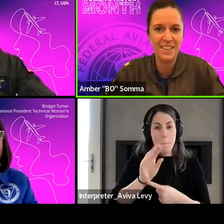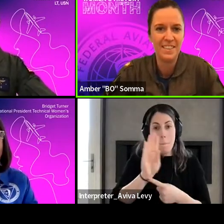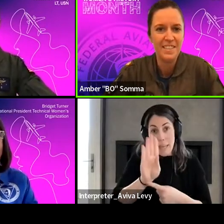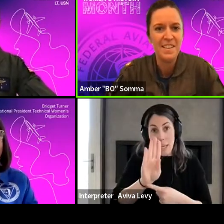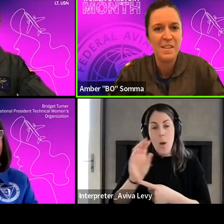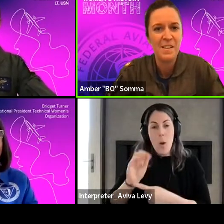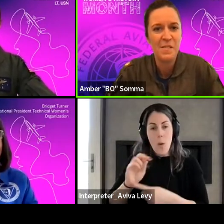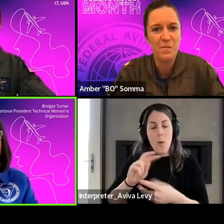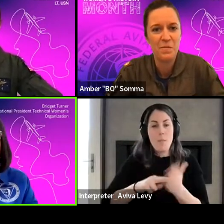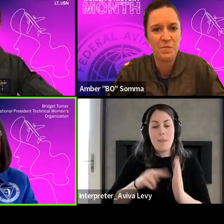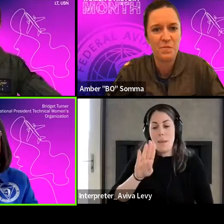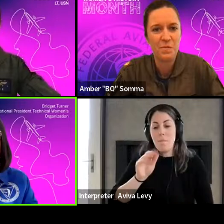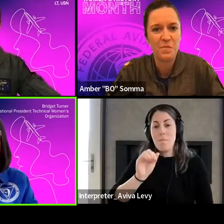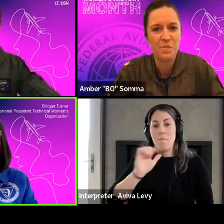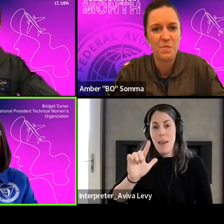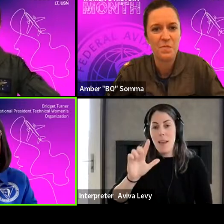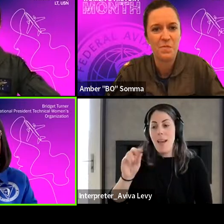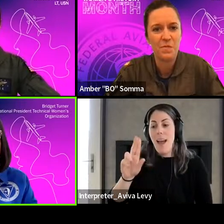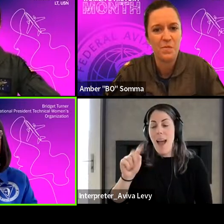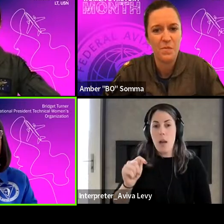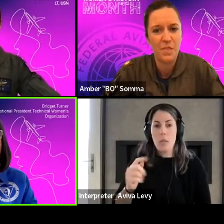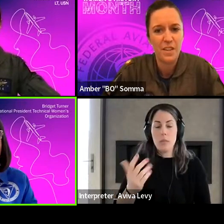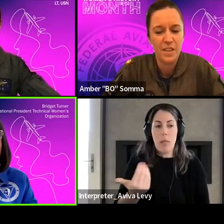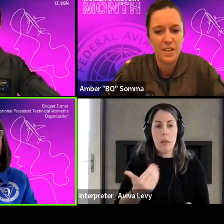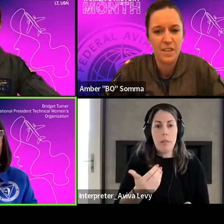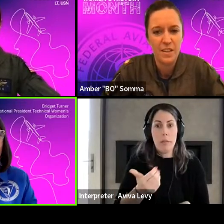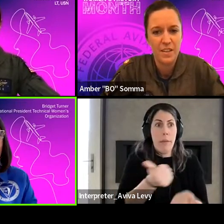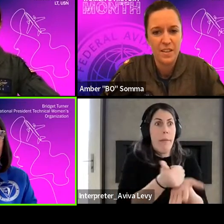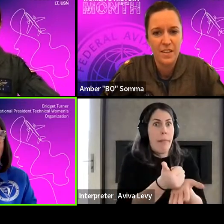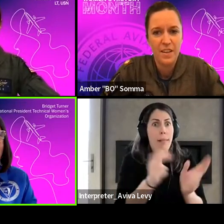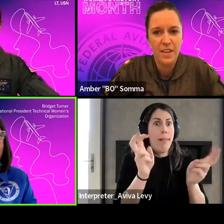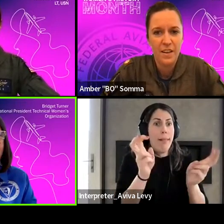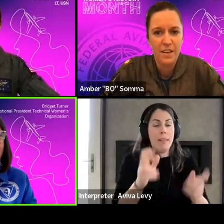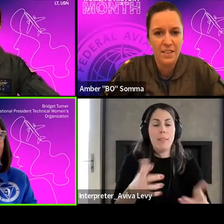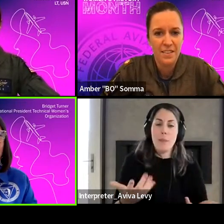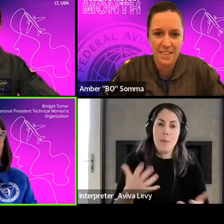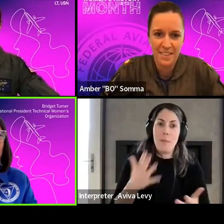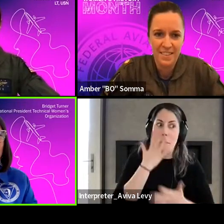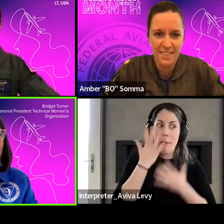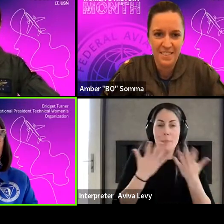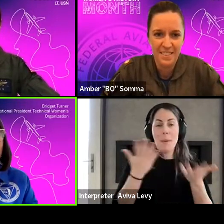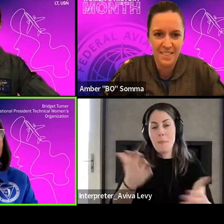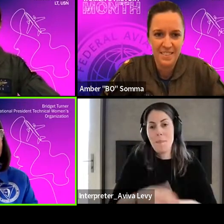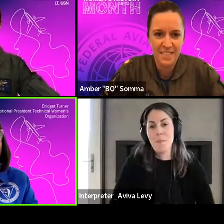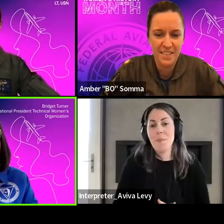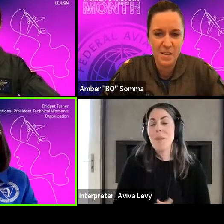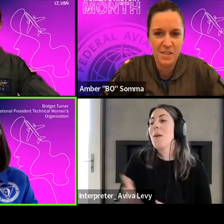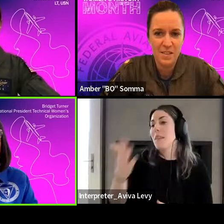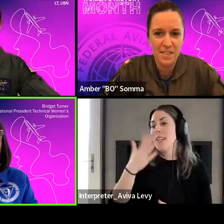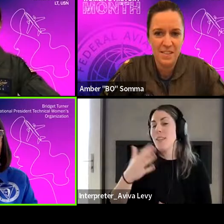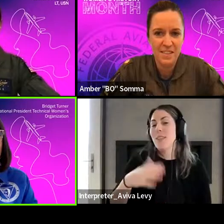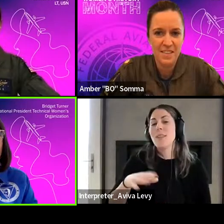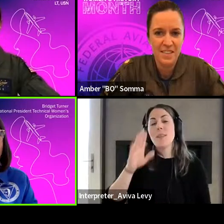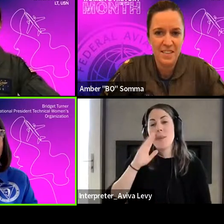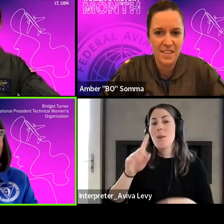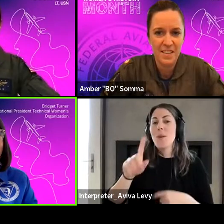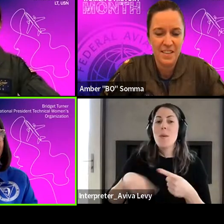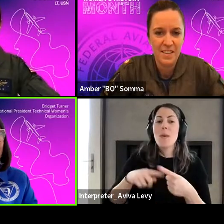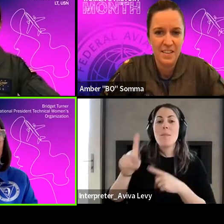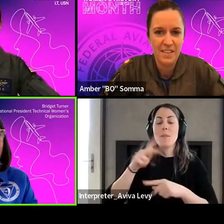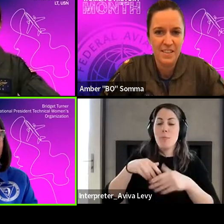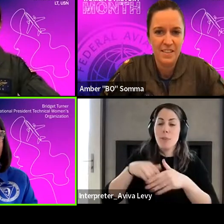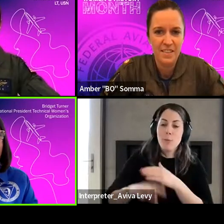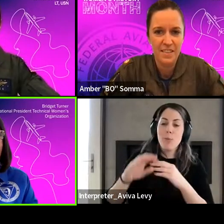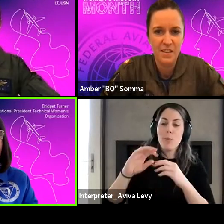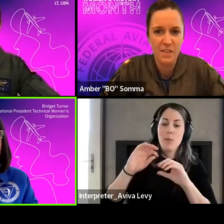story. Thank you for sharing. And we know everyone gets into organizations or jobs, and